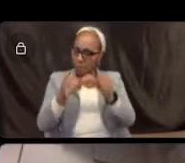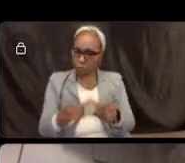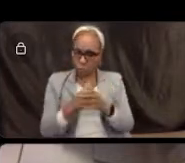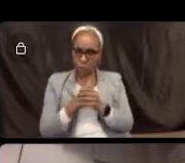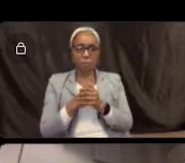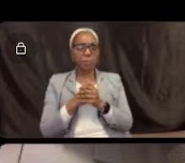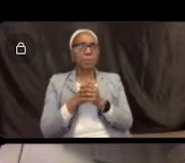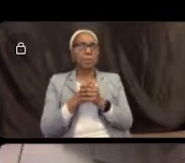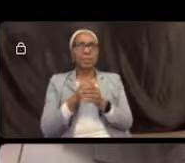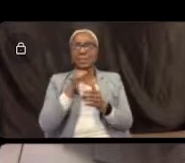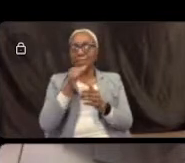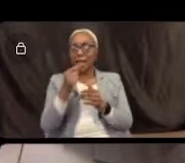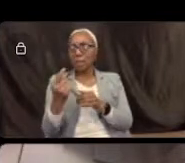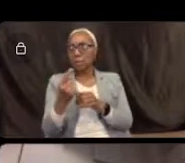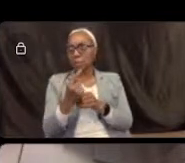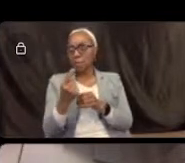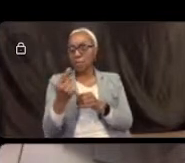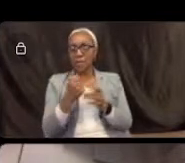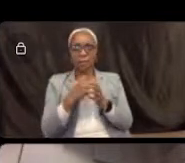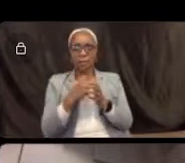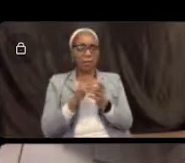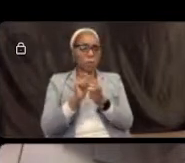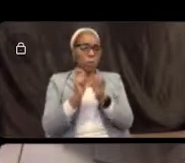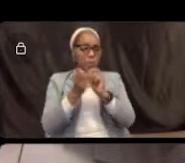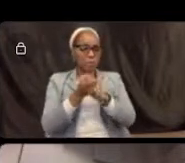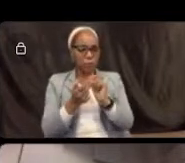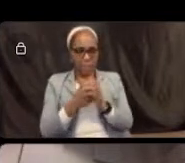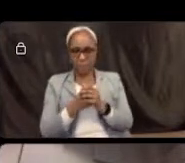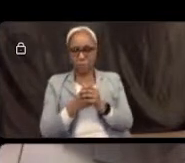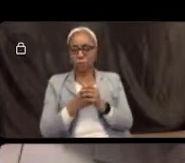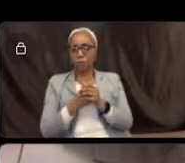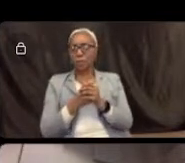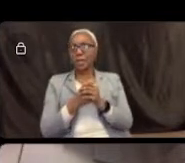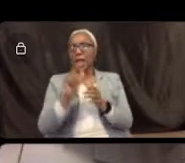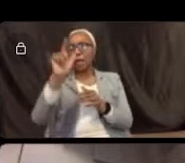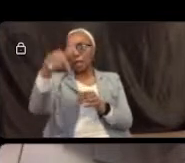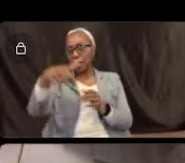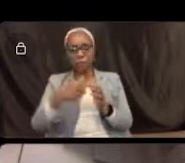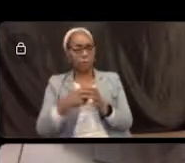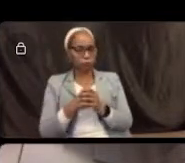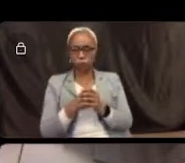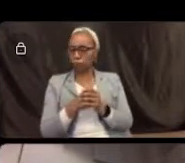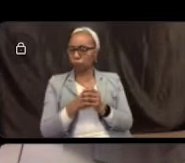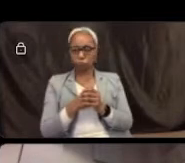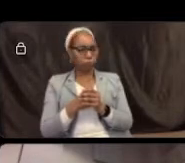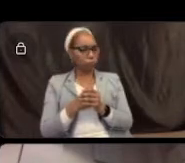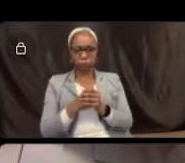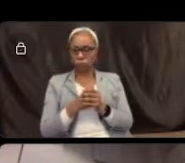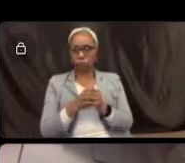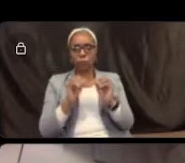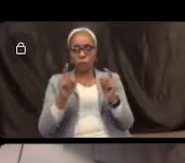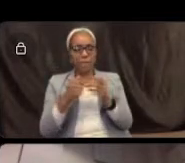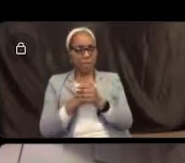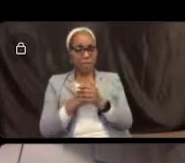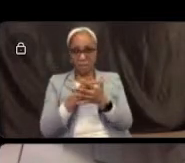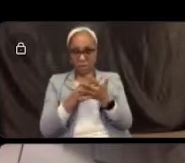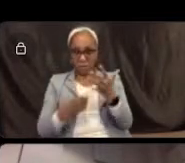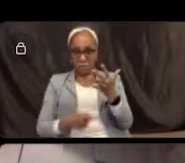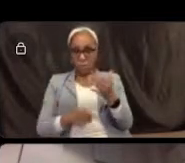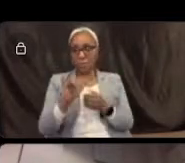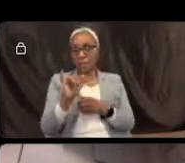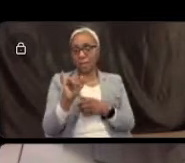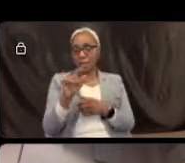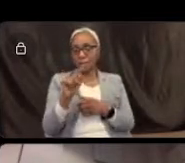not be something that would be changed at some later date. Those items